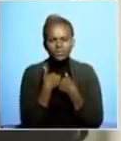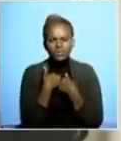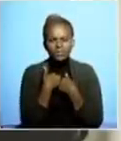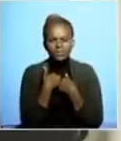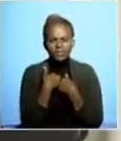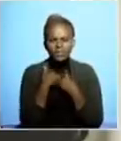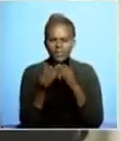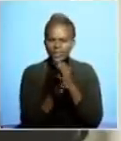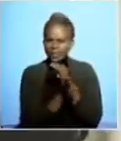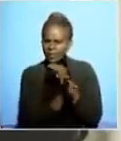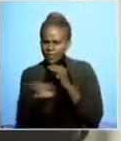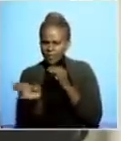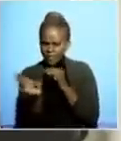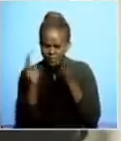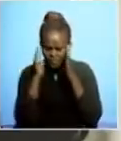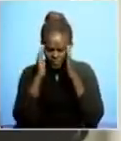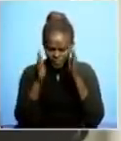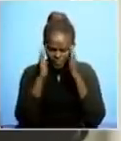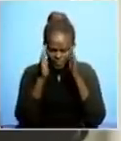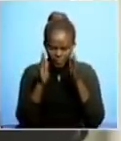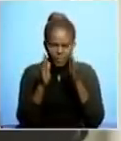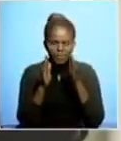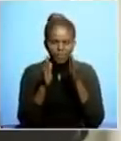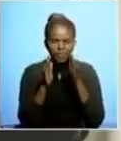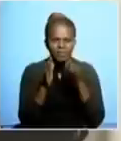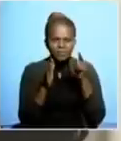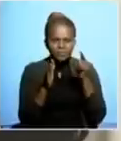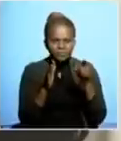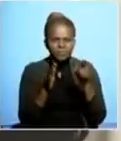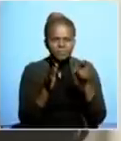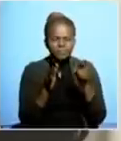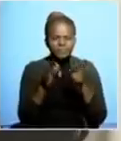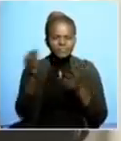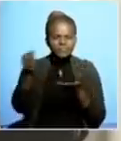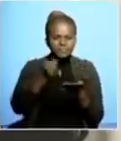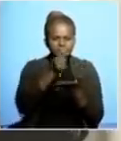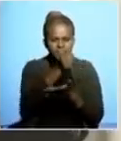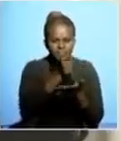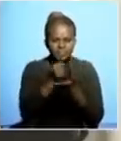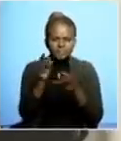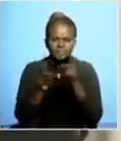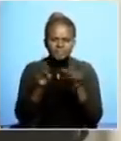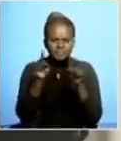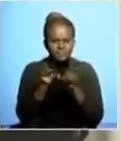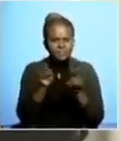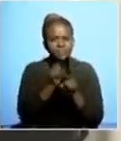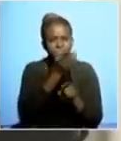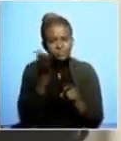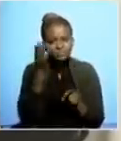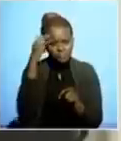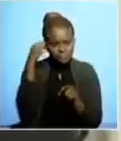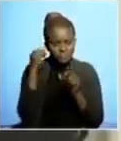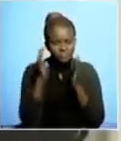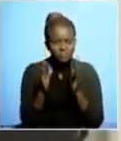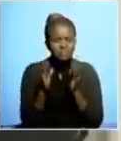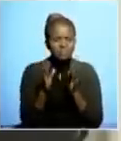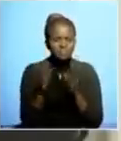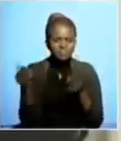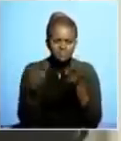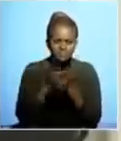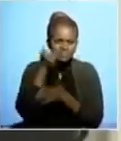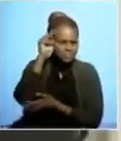Diverting attention, the clique is employing people all over, even new officers, new